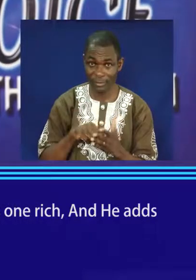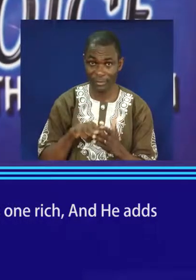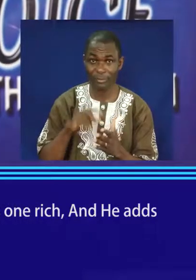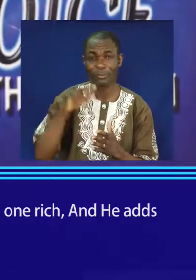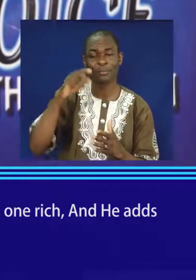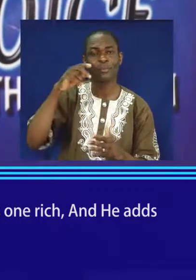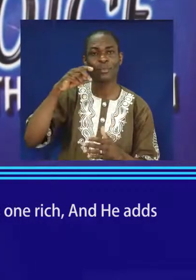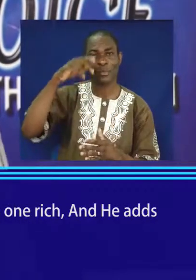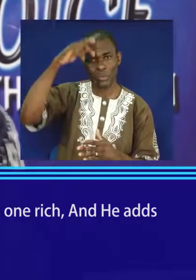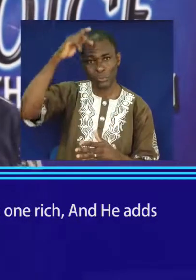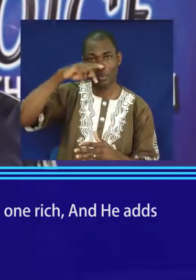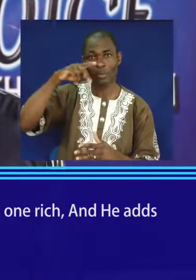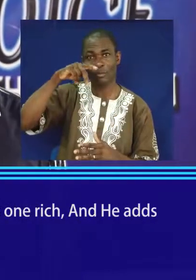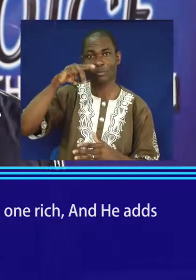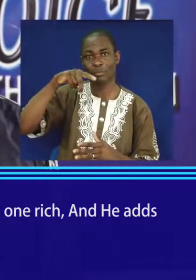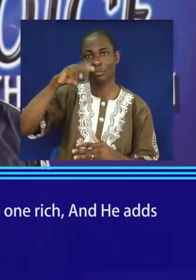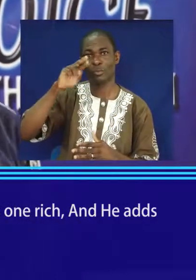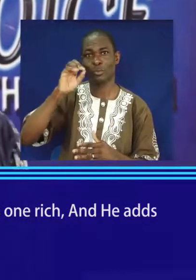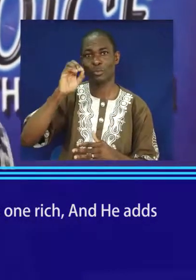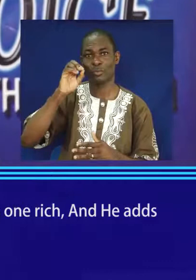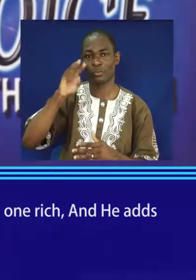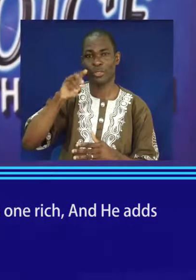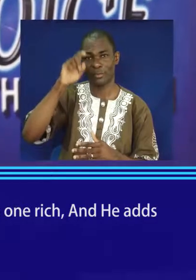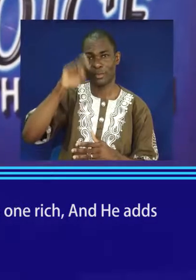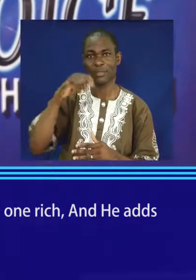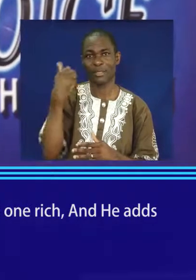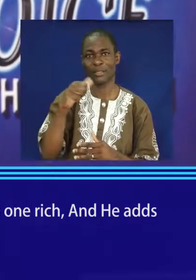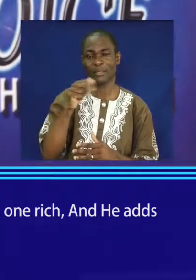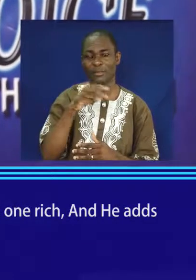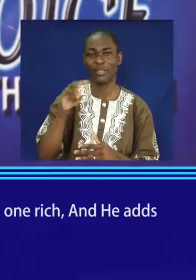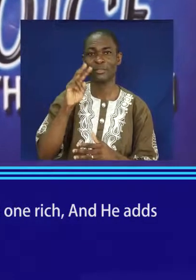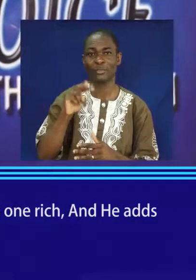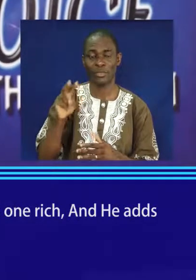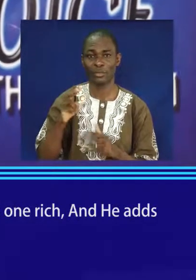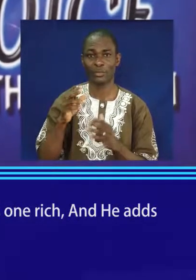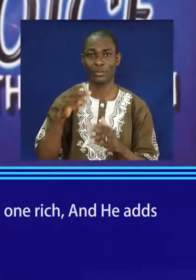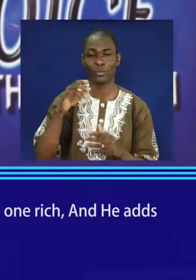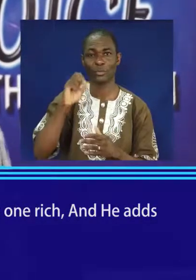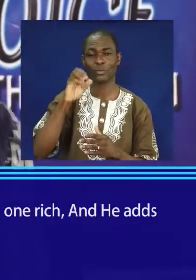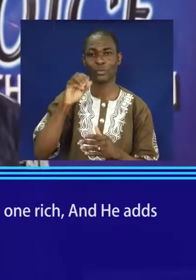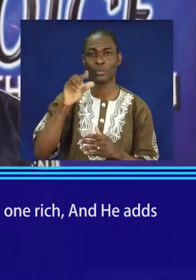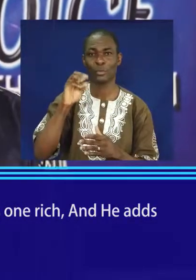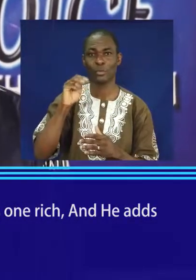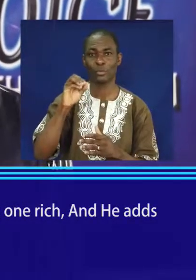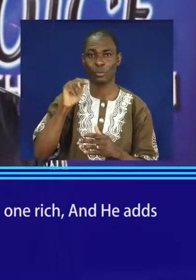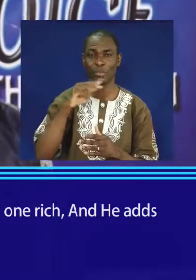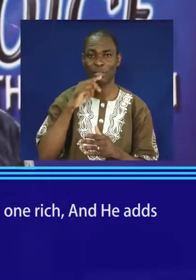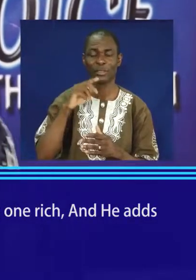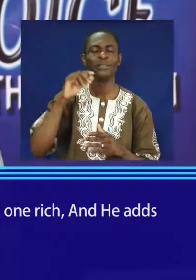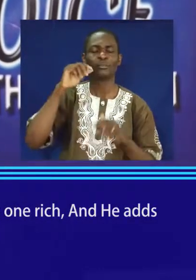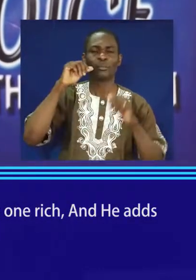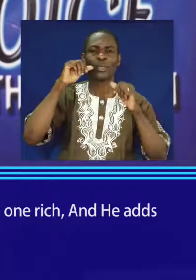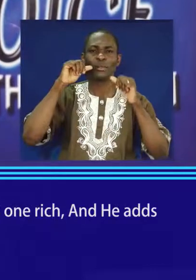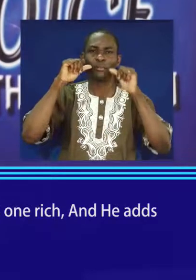rich, and he adds no sorrow with it. When you go to Shira, and a man who nipa, a year or the